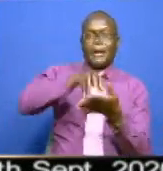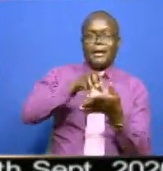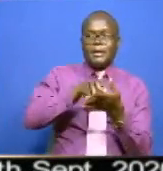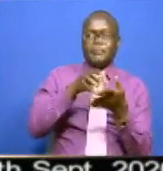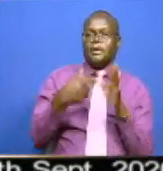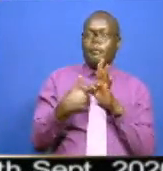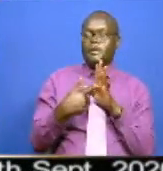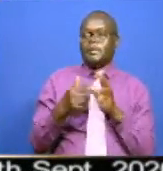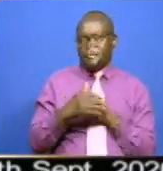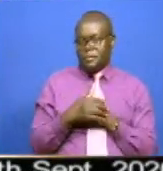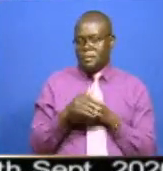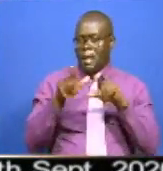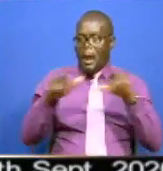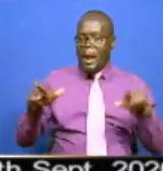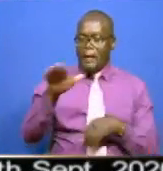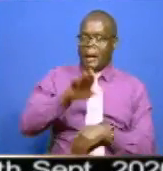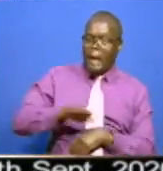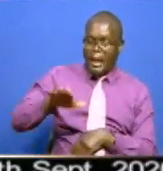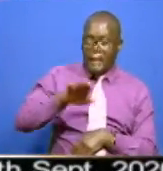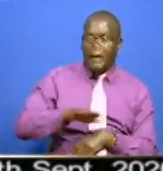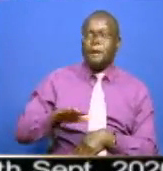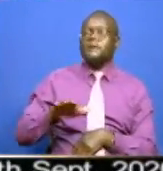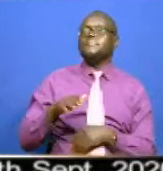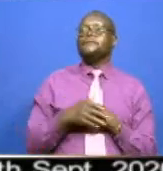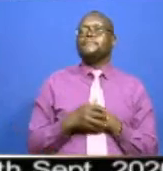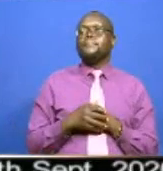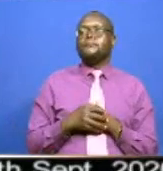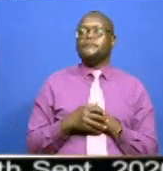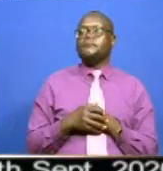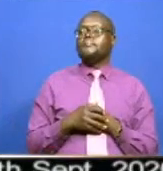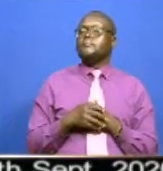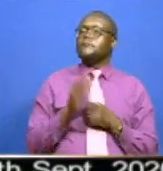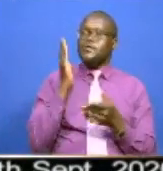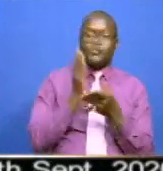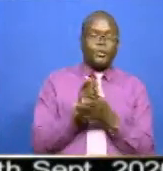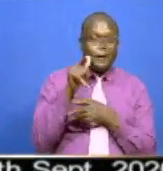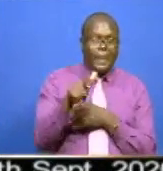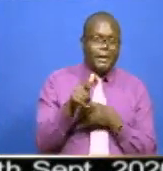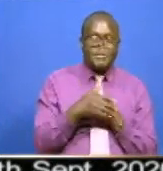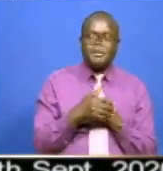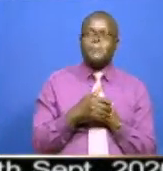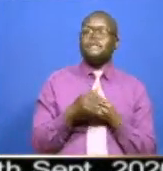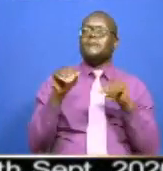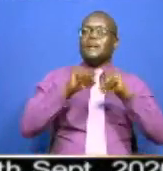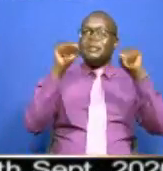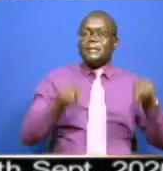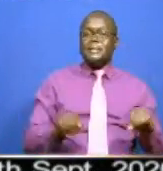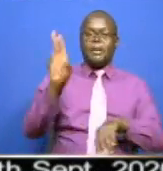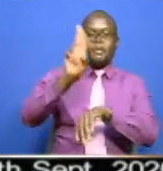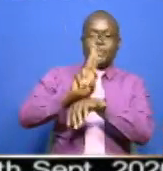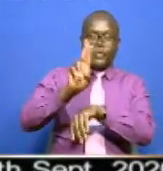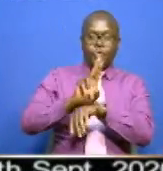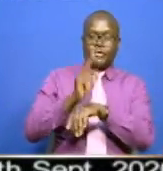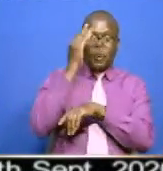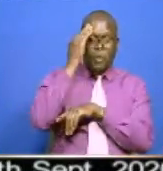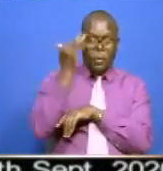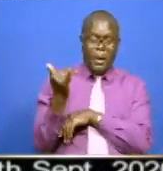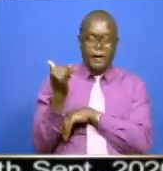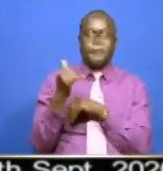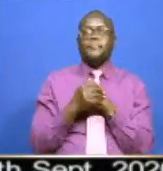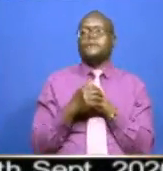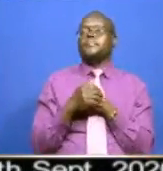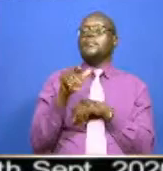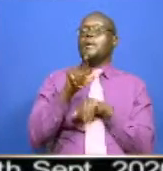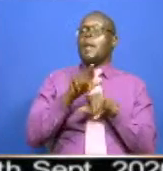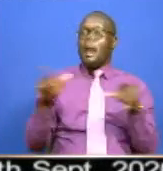Likewise, land area is such an amorphous system to use because land